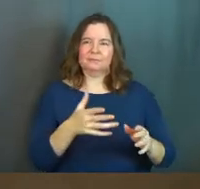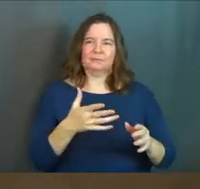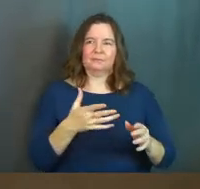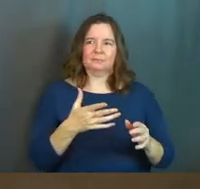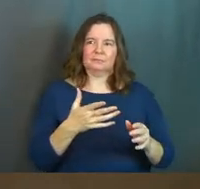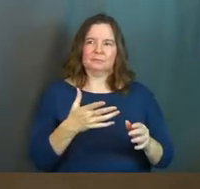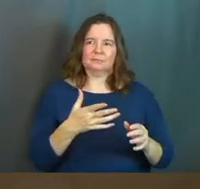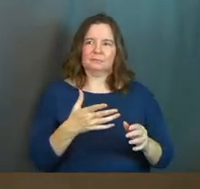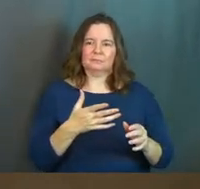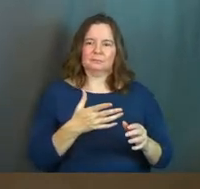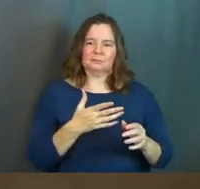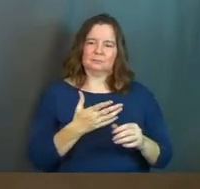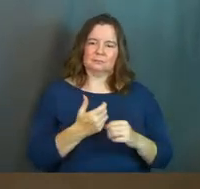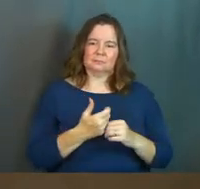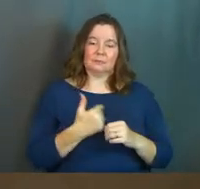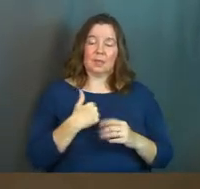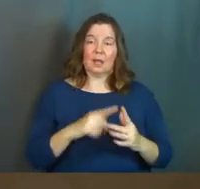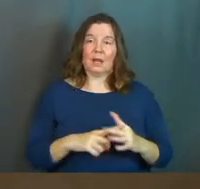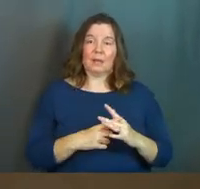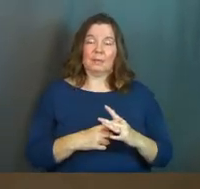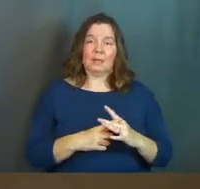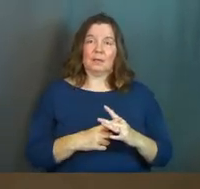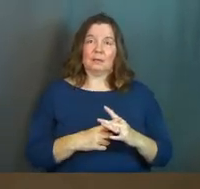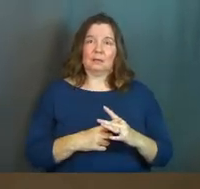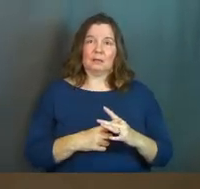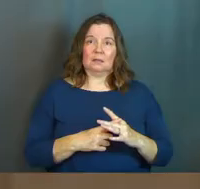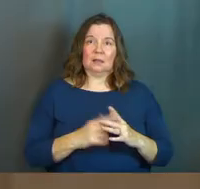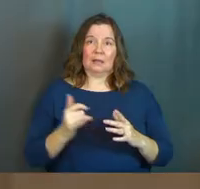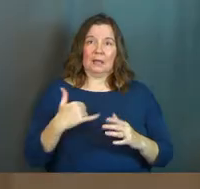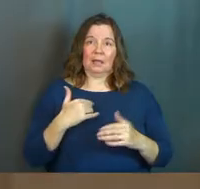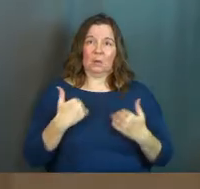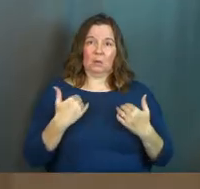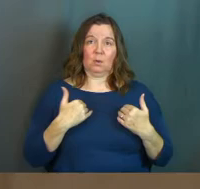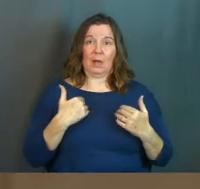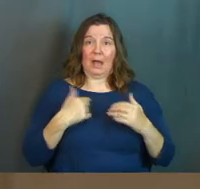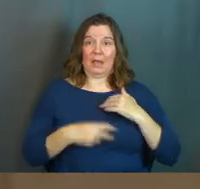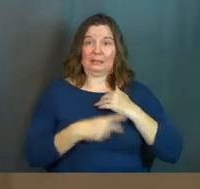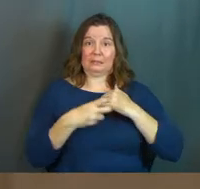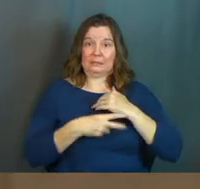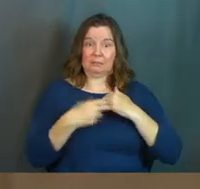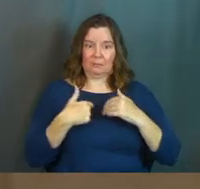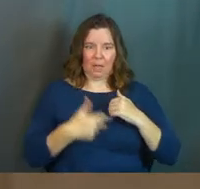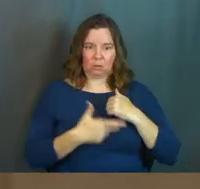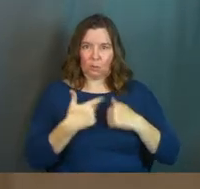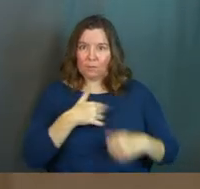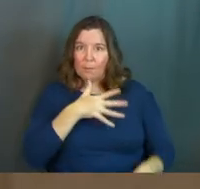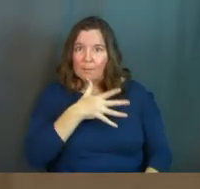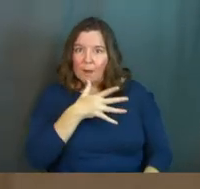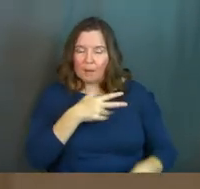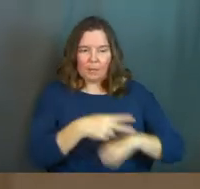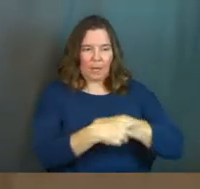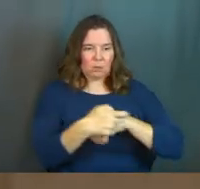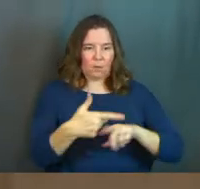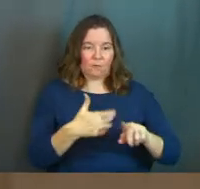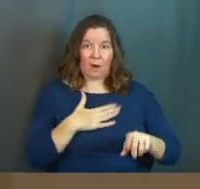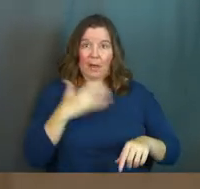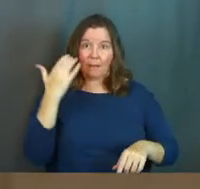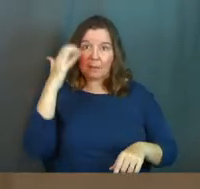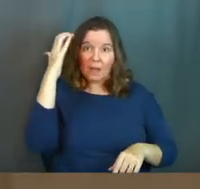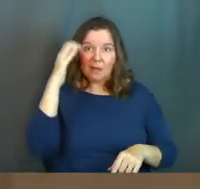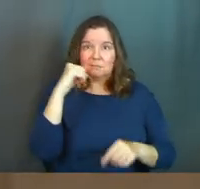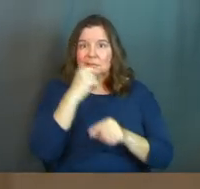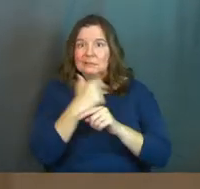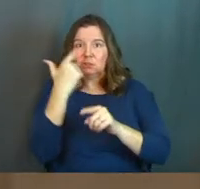you know, I began to steal, like at a young age, I stole from my mom. I stole from